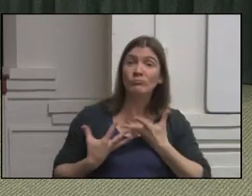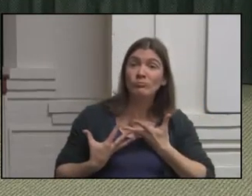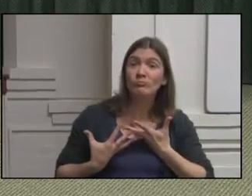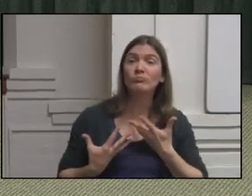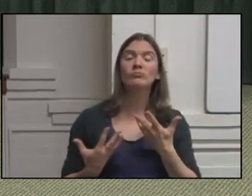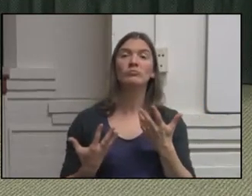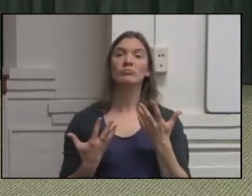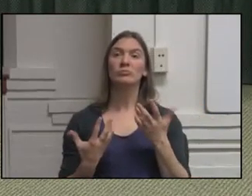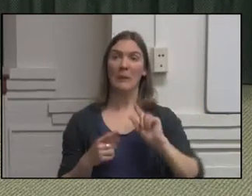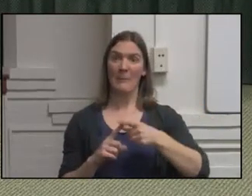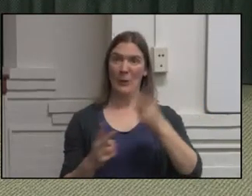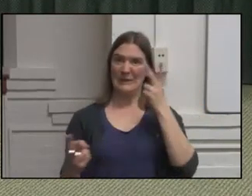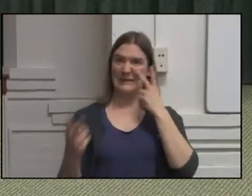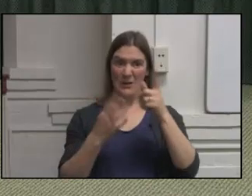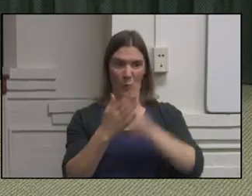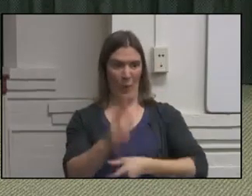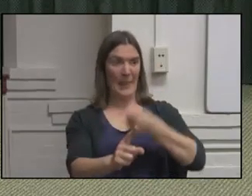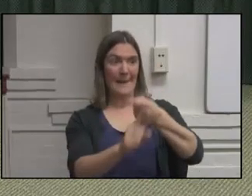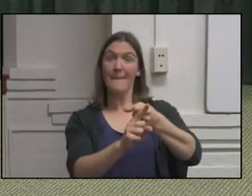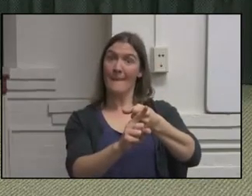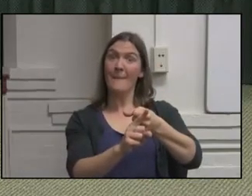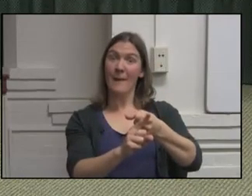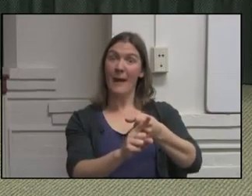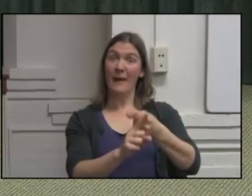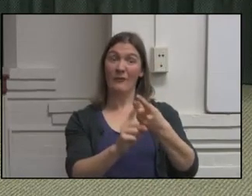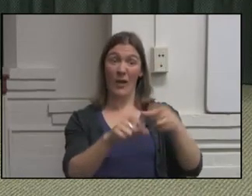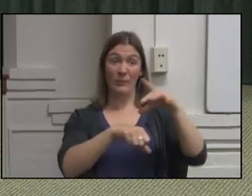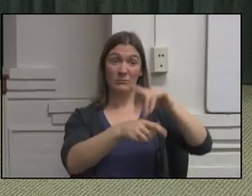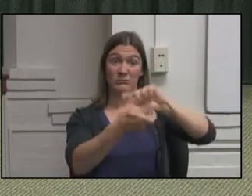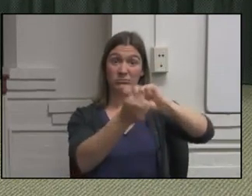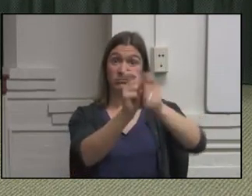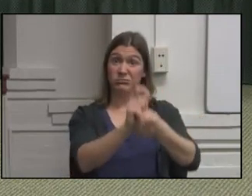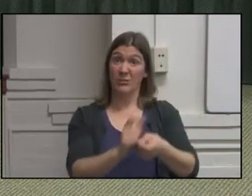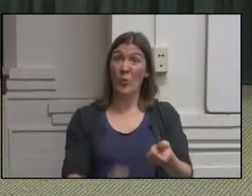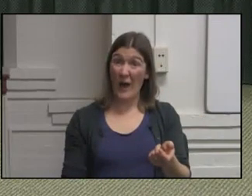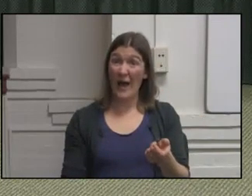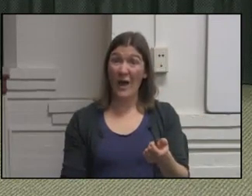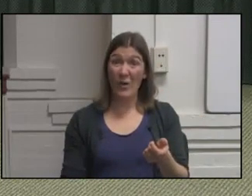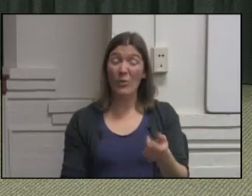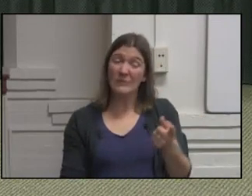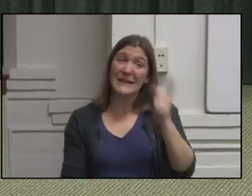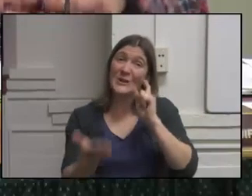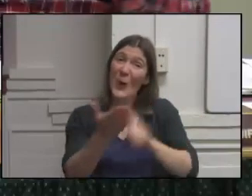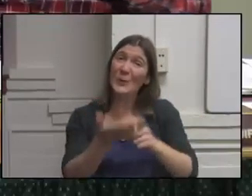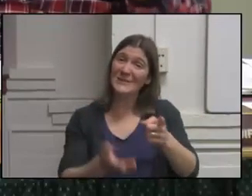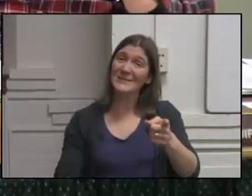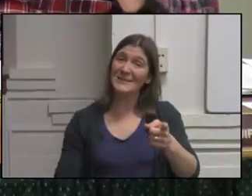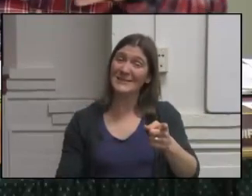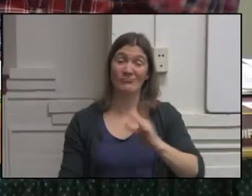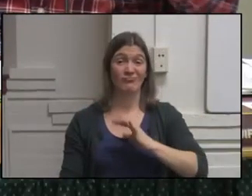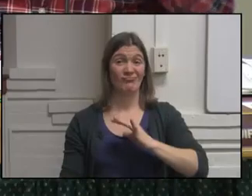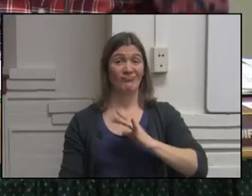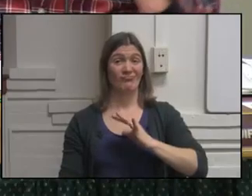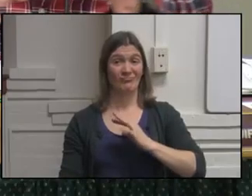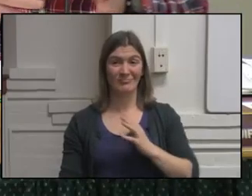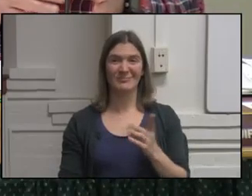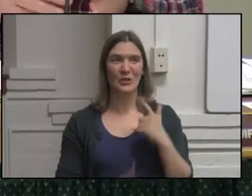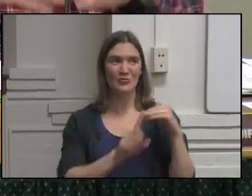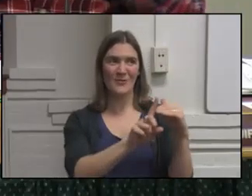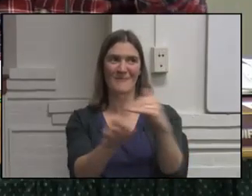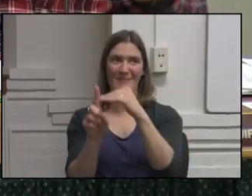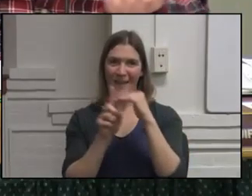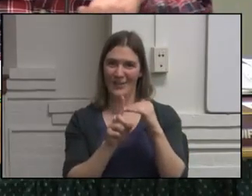about seeing the impacts of of a changing climate, and just make it just a